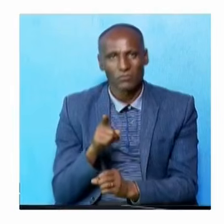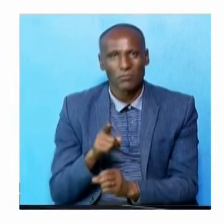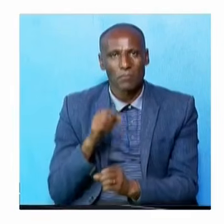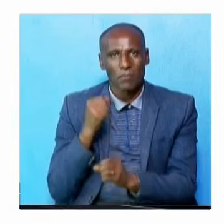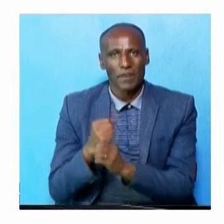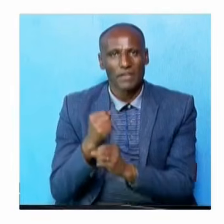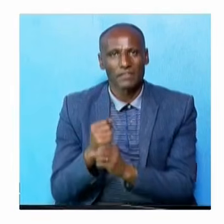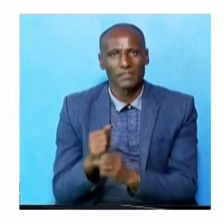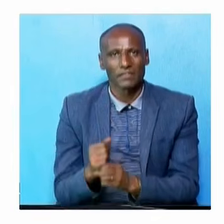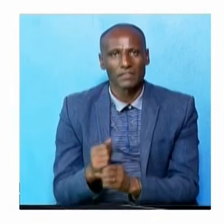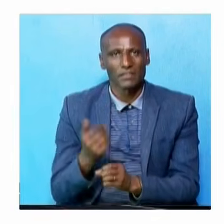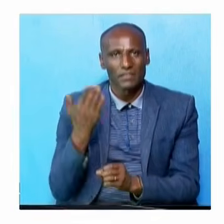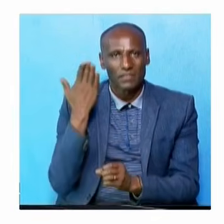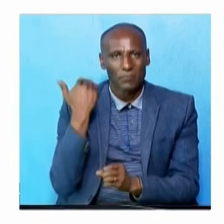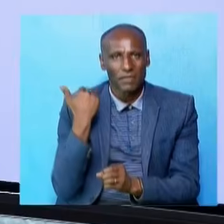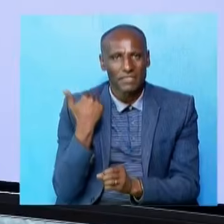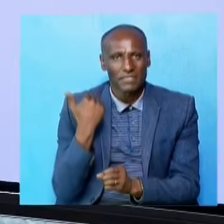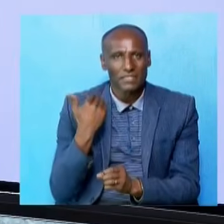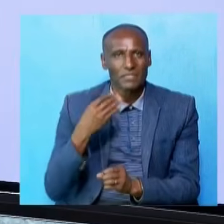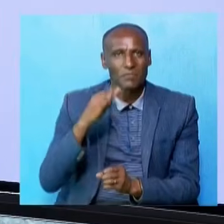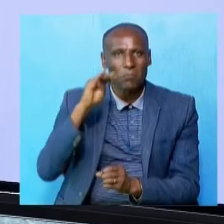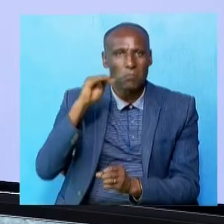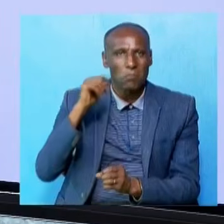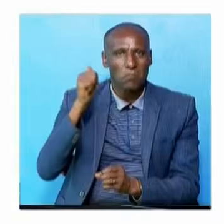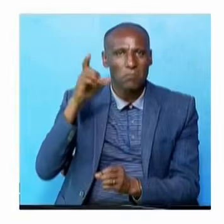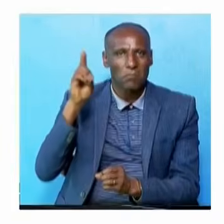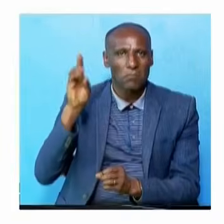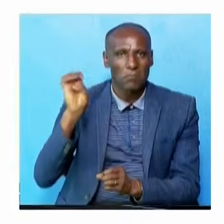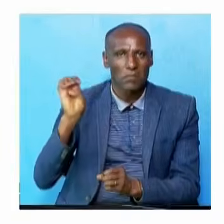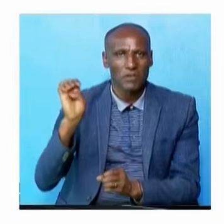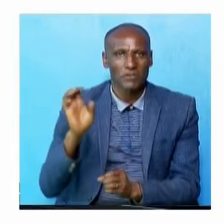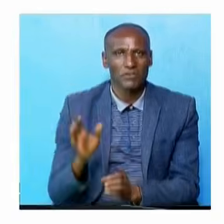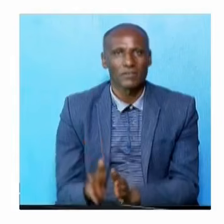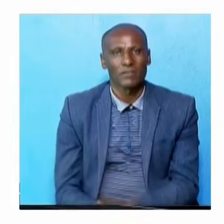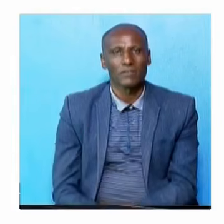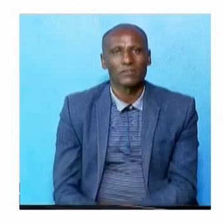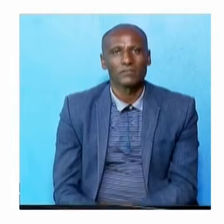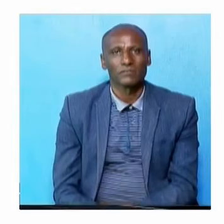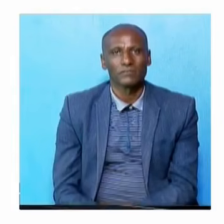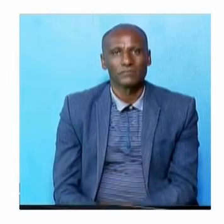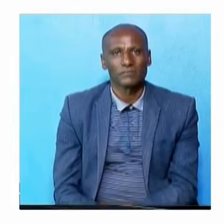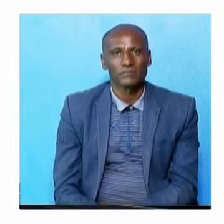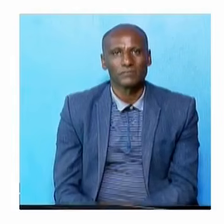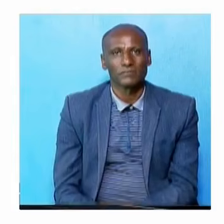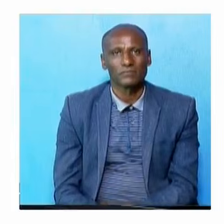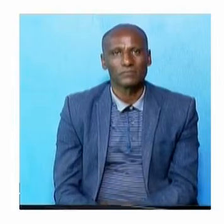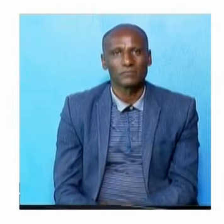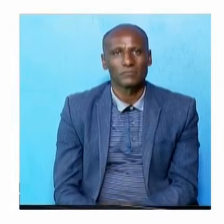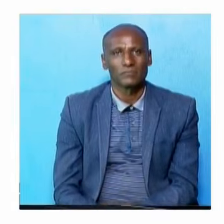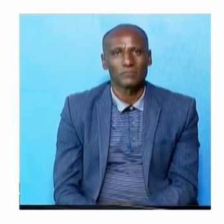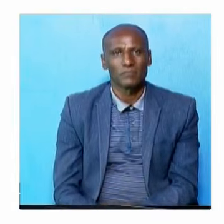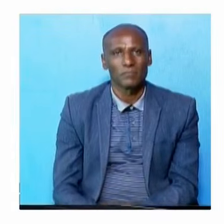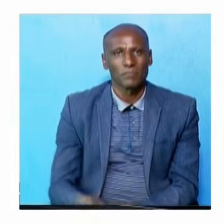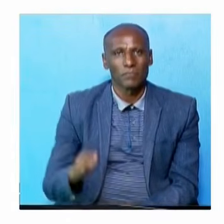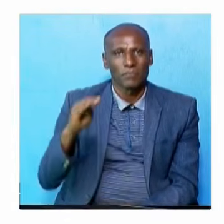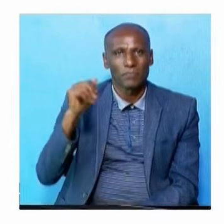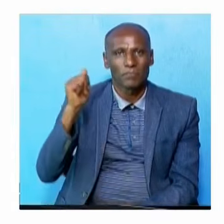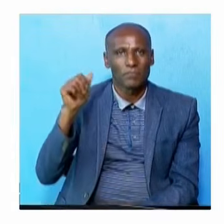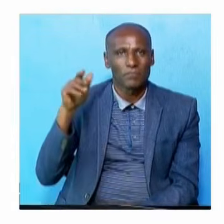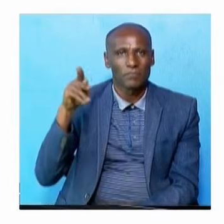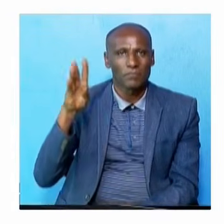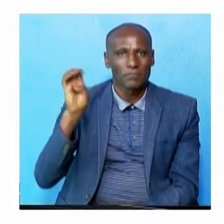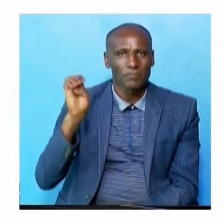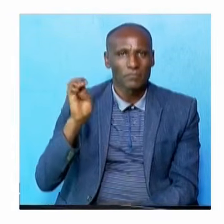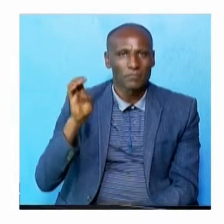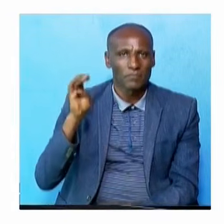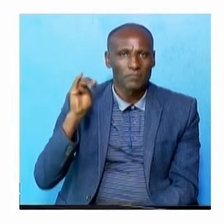Make. The past form of make is what? The V2 form of make is made.